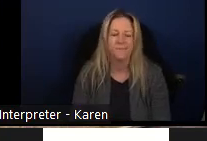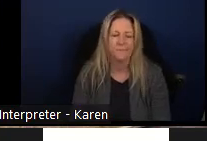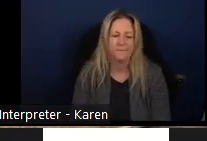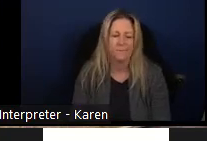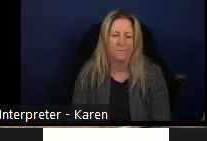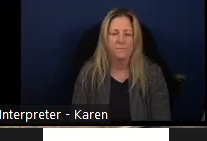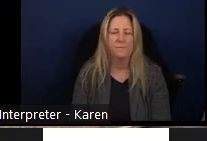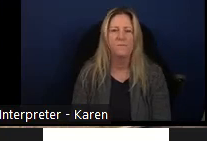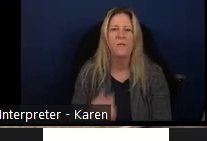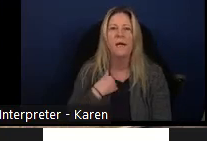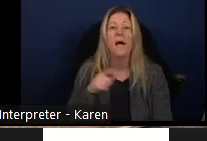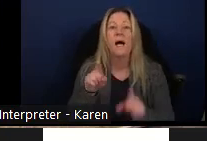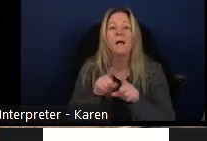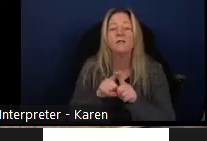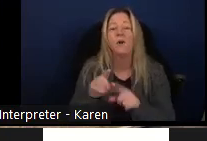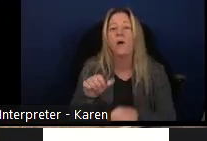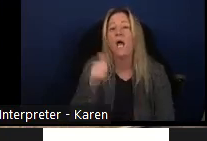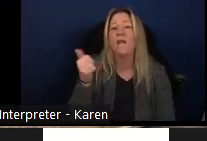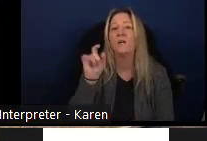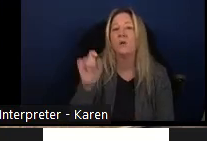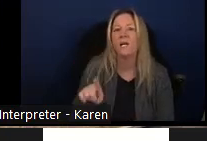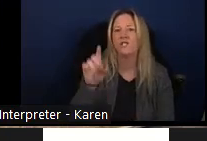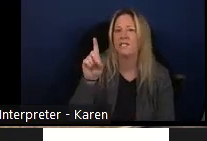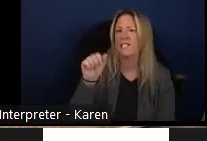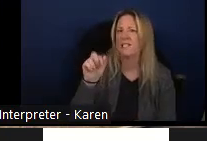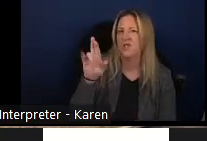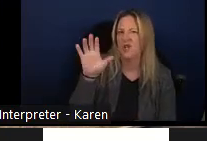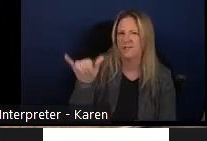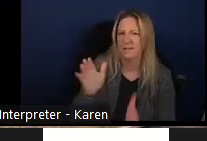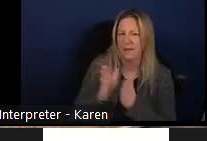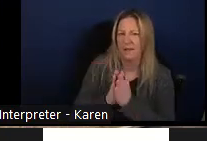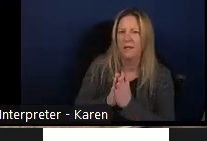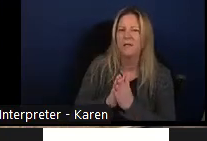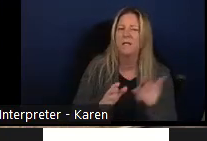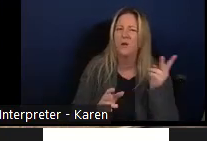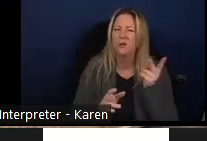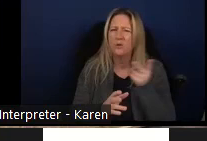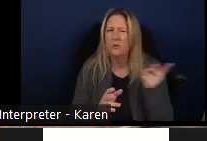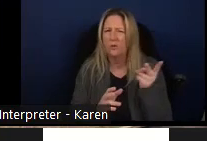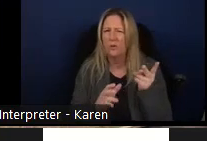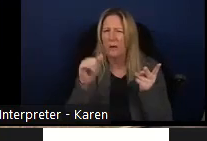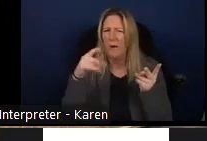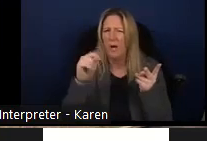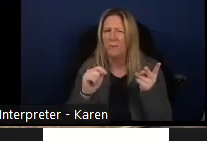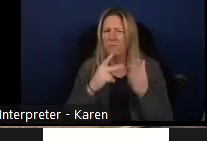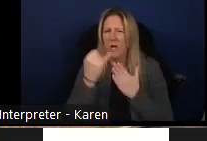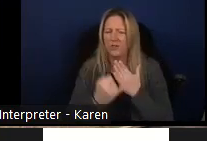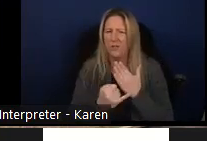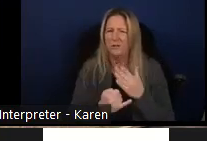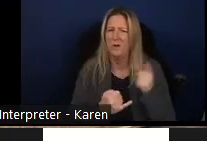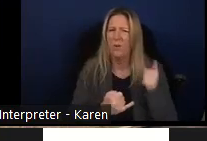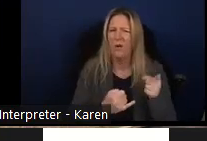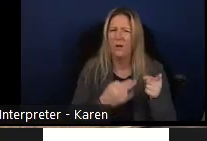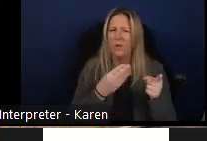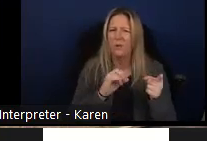I also had another question about the 2 construction apartment projects. I think one was Horseshoe over